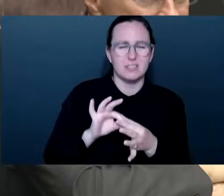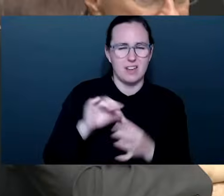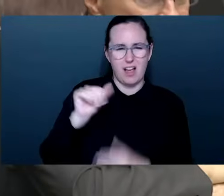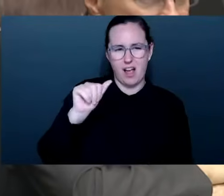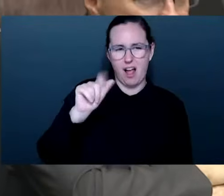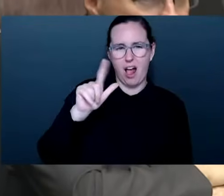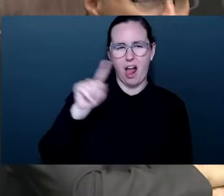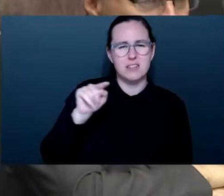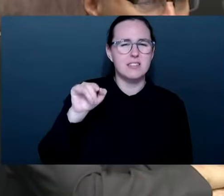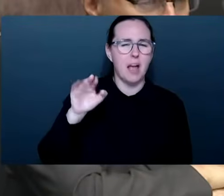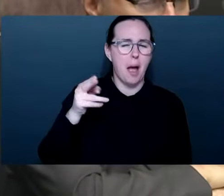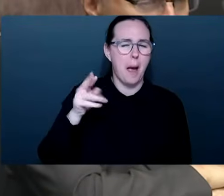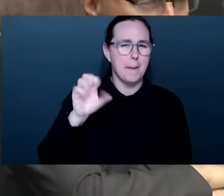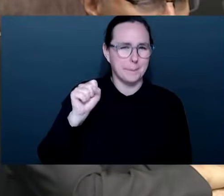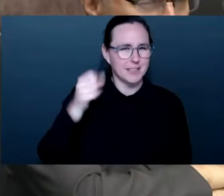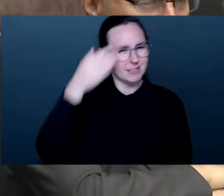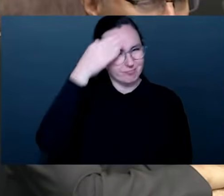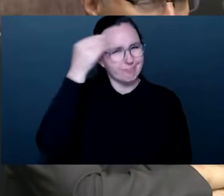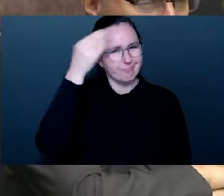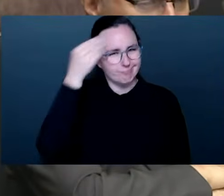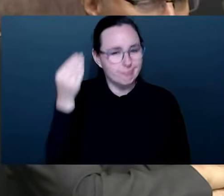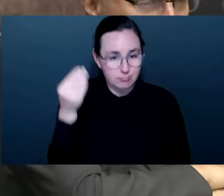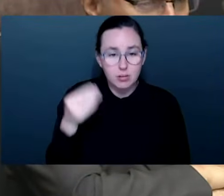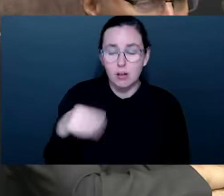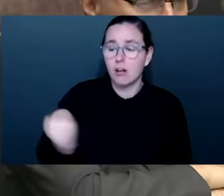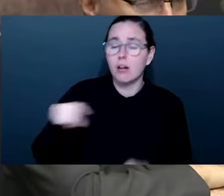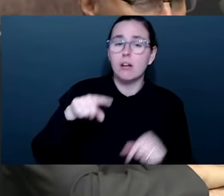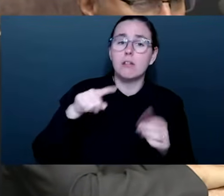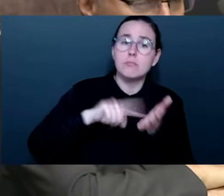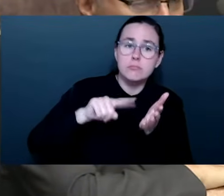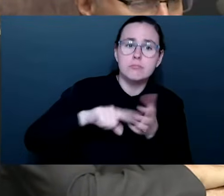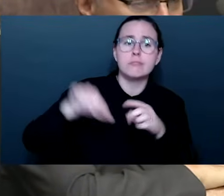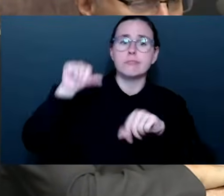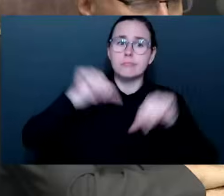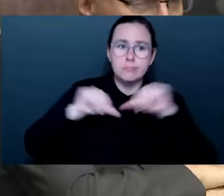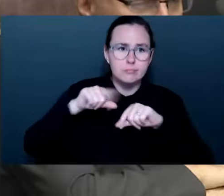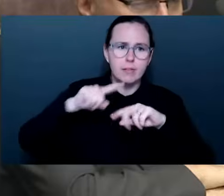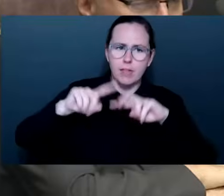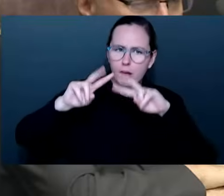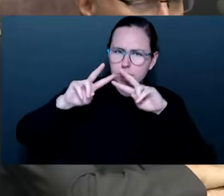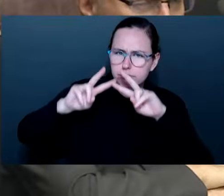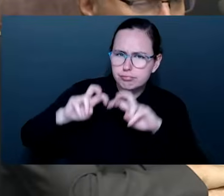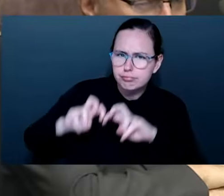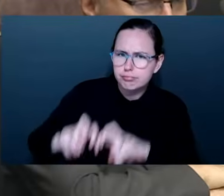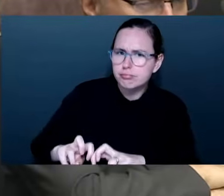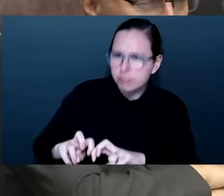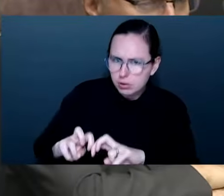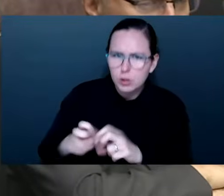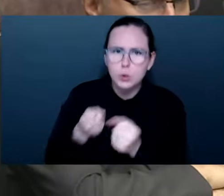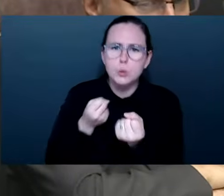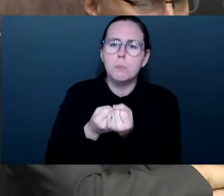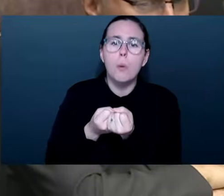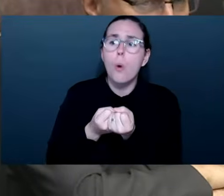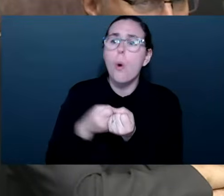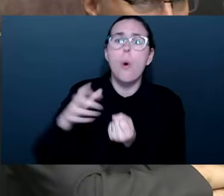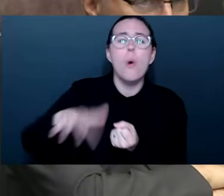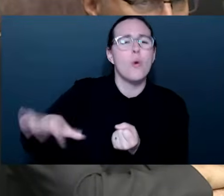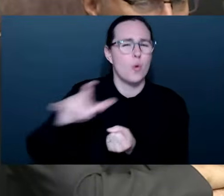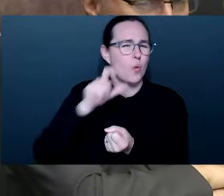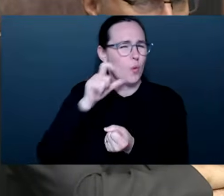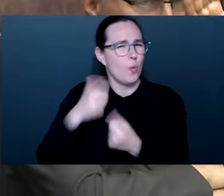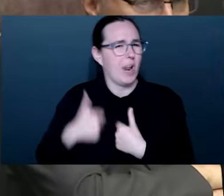helping better understand, treat, and cure dementia. So let's welcome